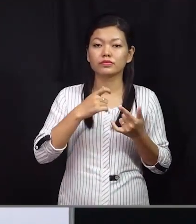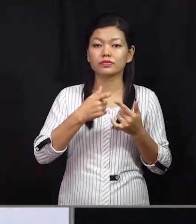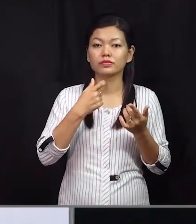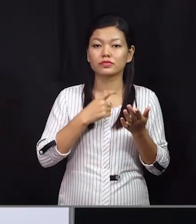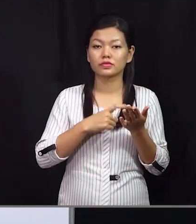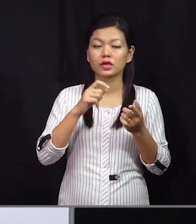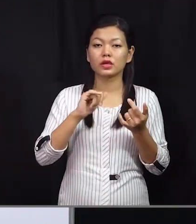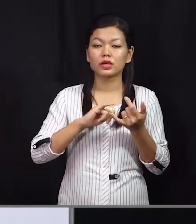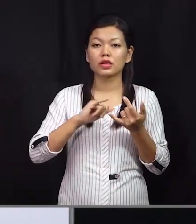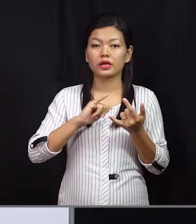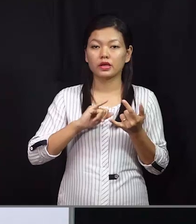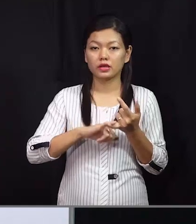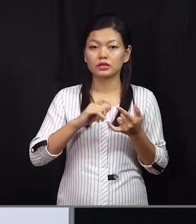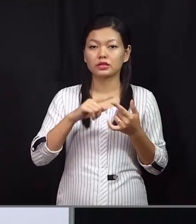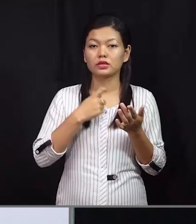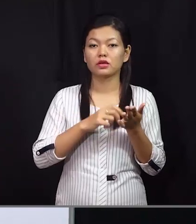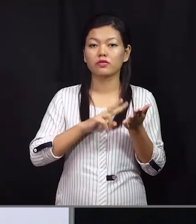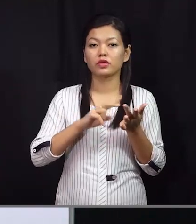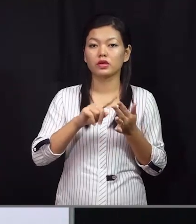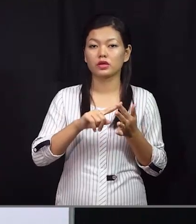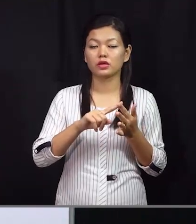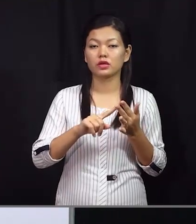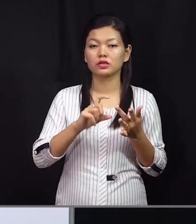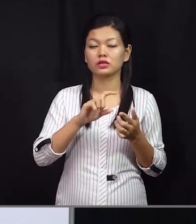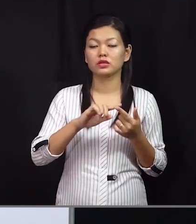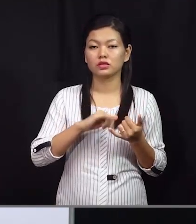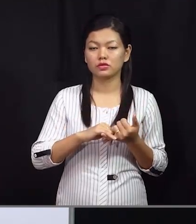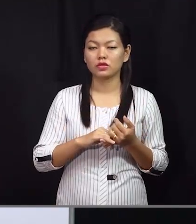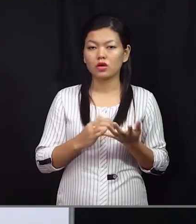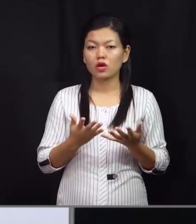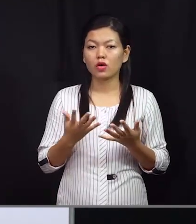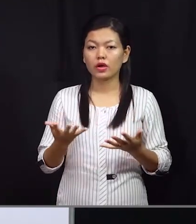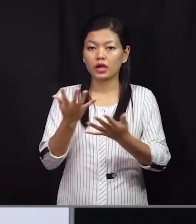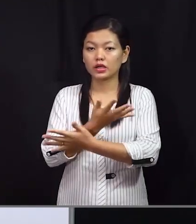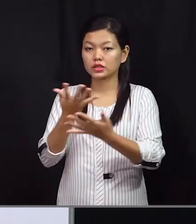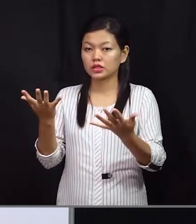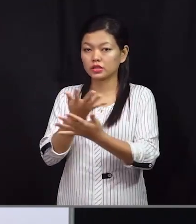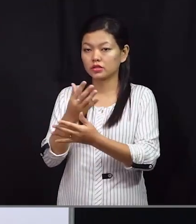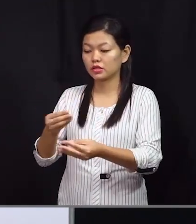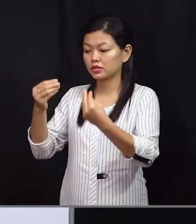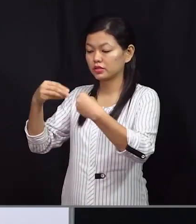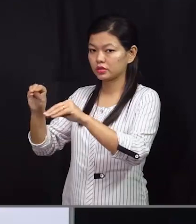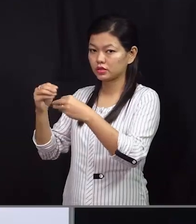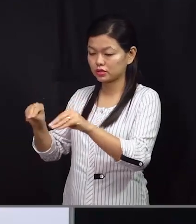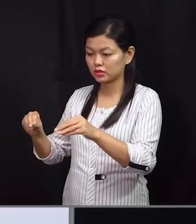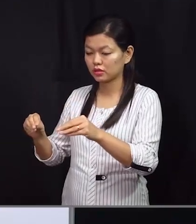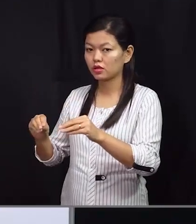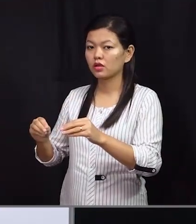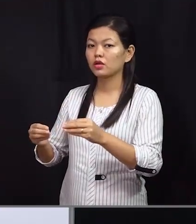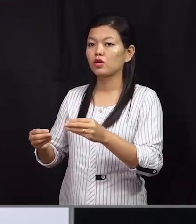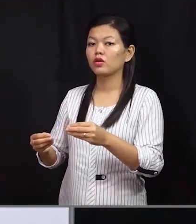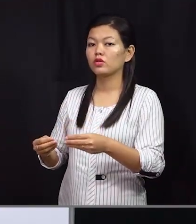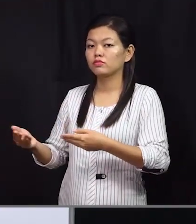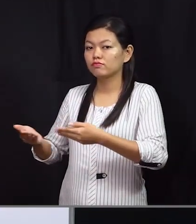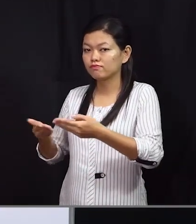exchange between a seller and a buyer, or maybe purchase and sale of goods, isn't it? So those are all, a simple meaning for